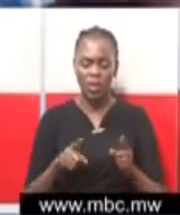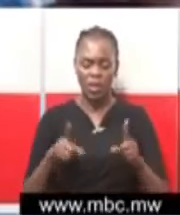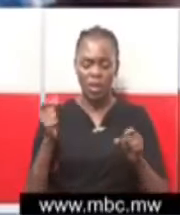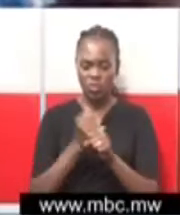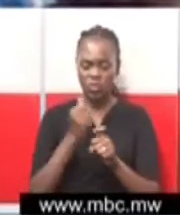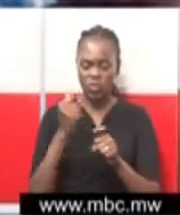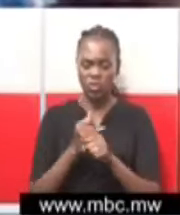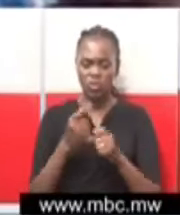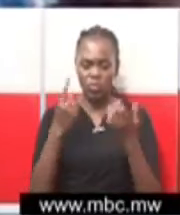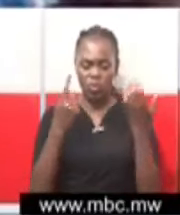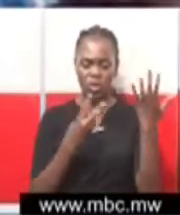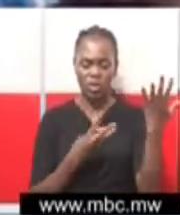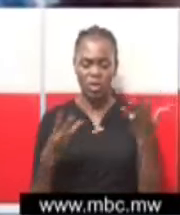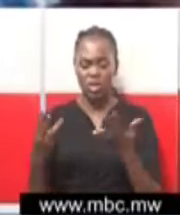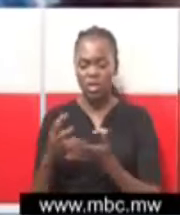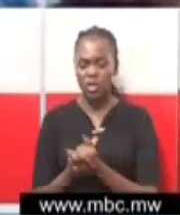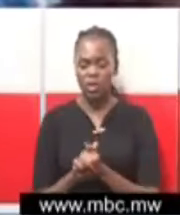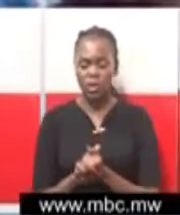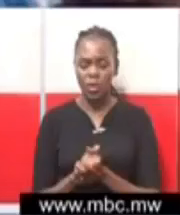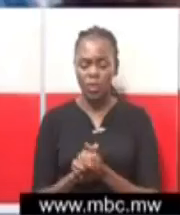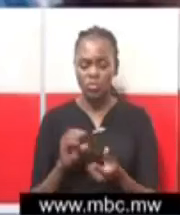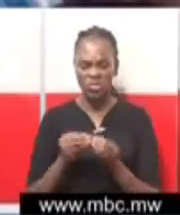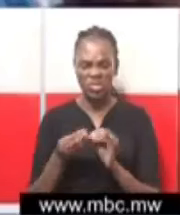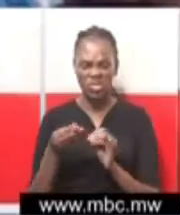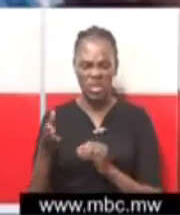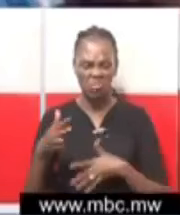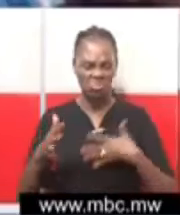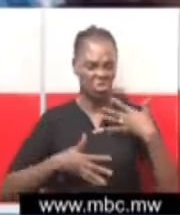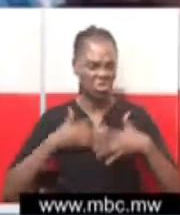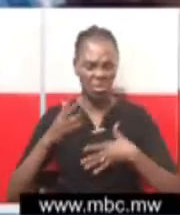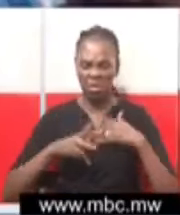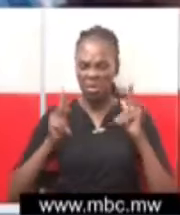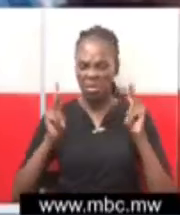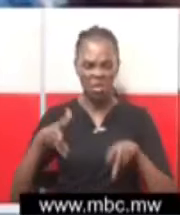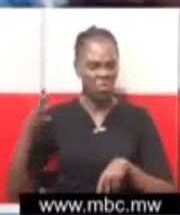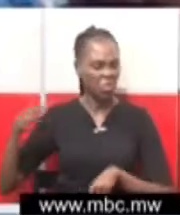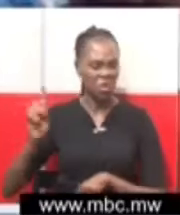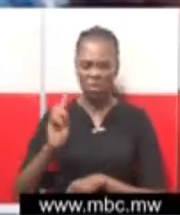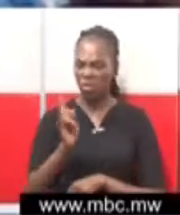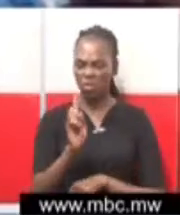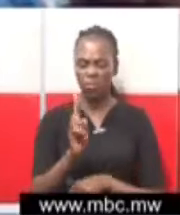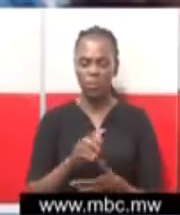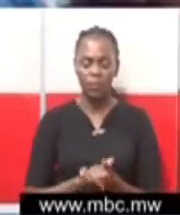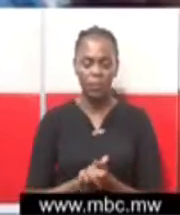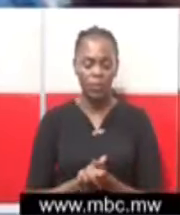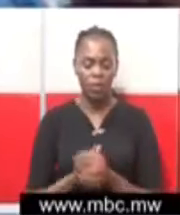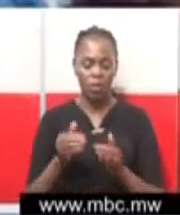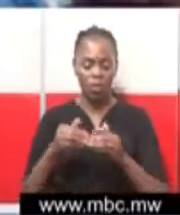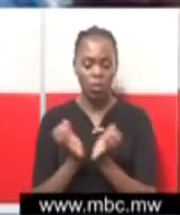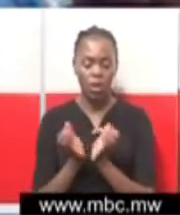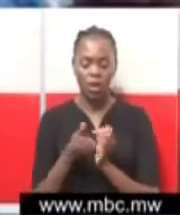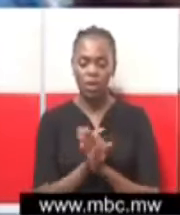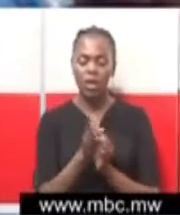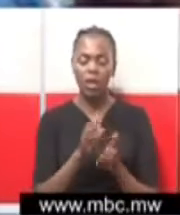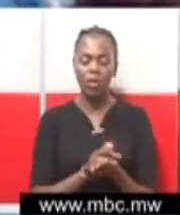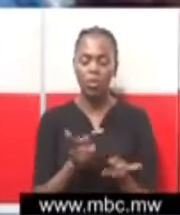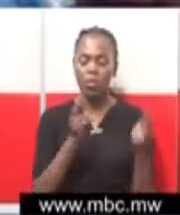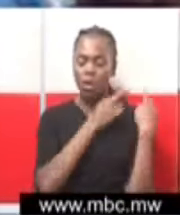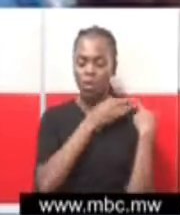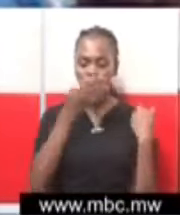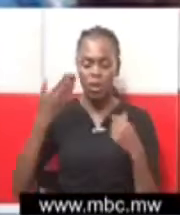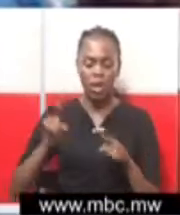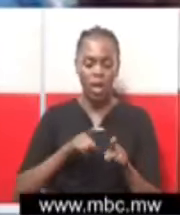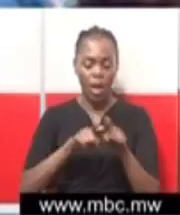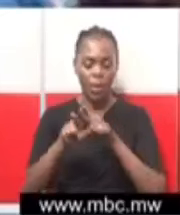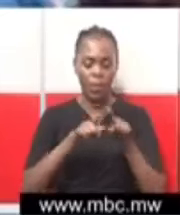to date, a development that has not pleased some of the aspirants. The party says some of the positions will be